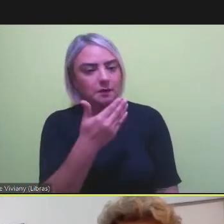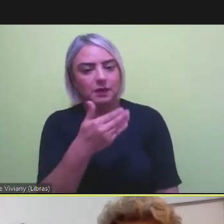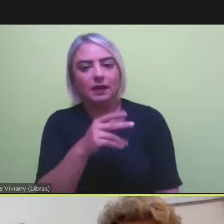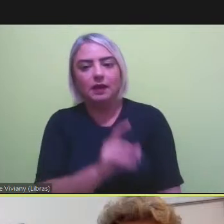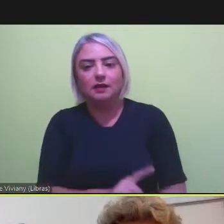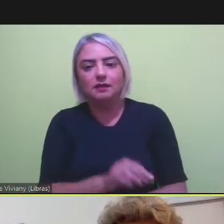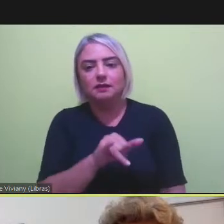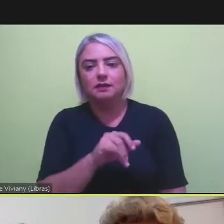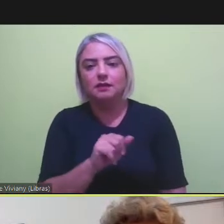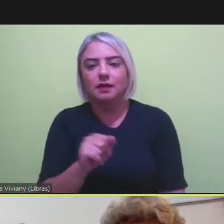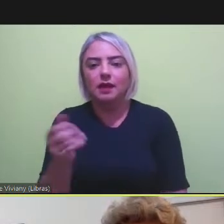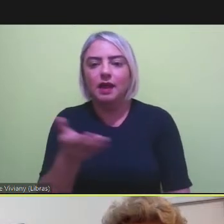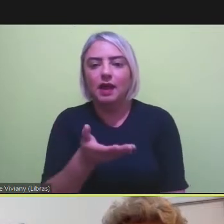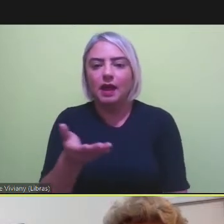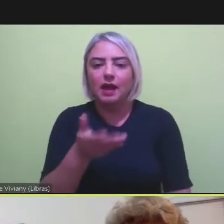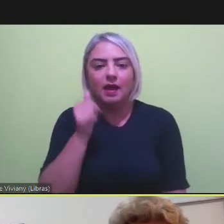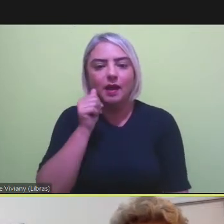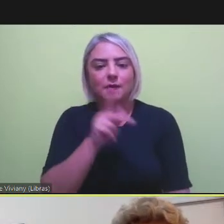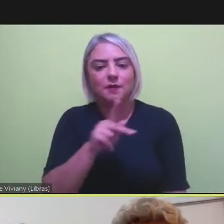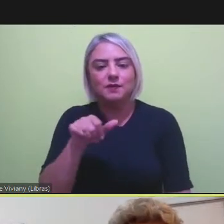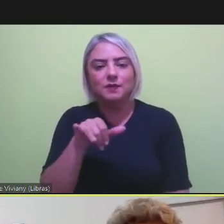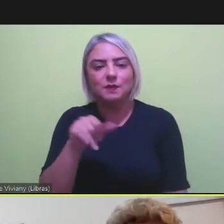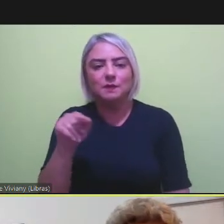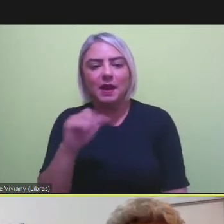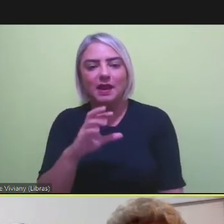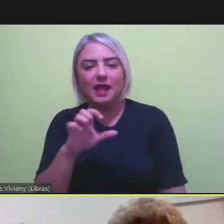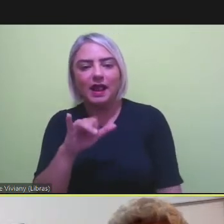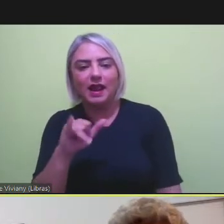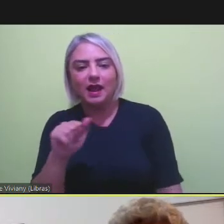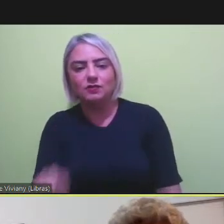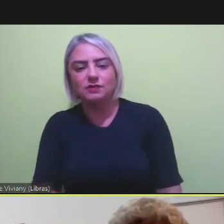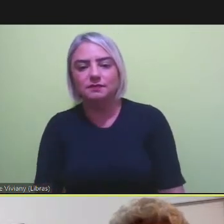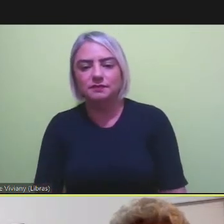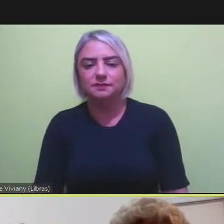Thank you, Dr. Marina. Now, Professor Maria Cláudia, please.